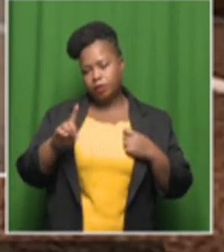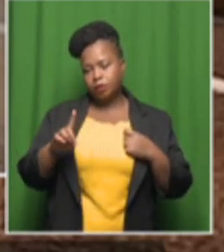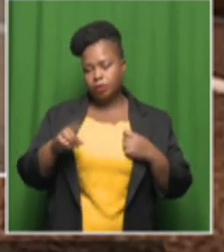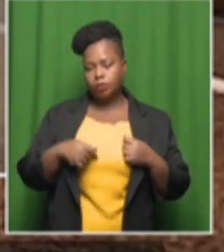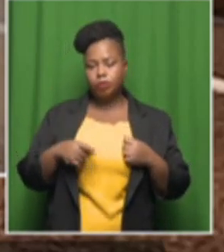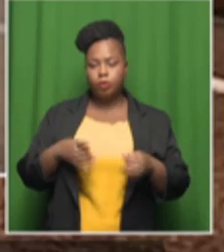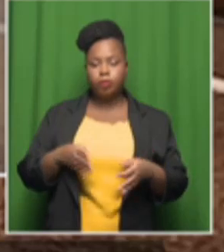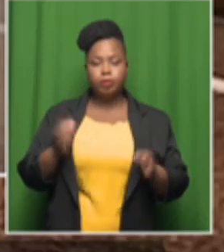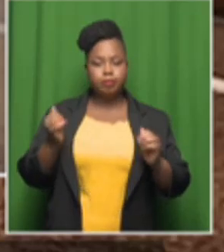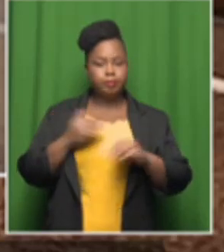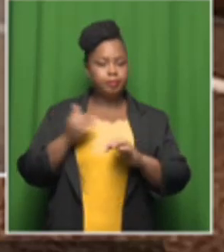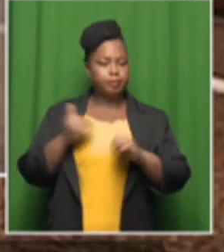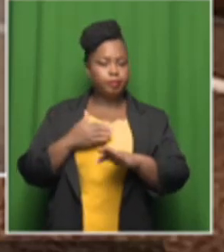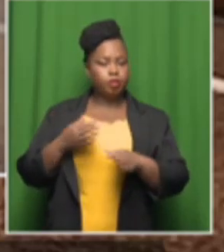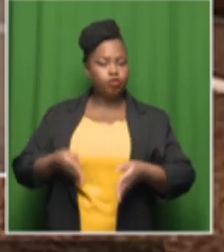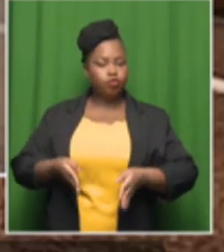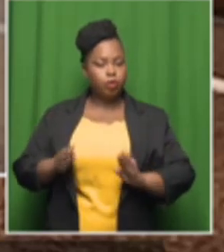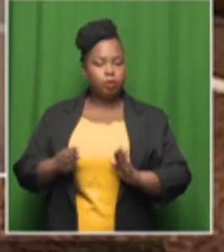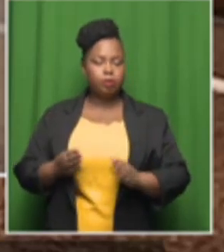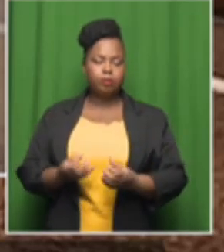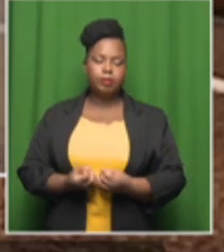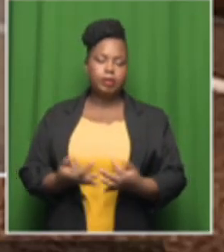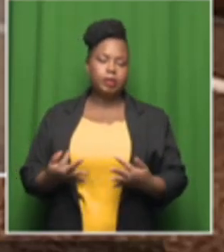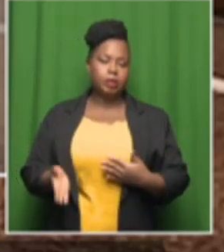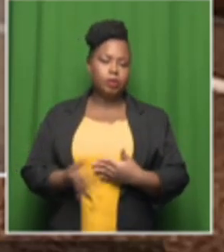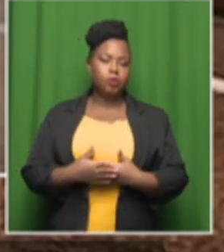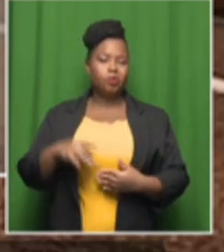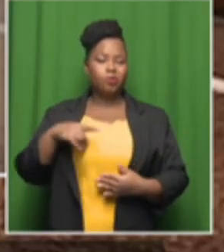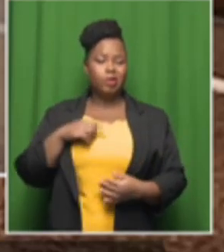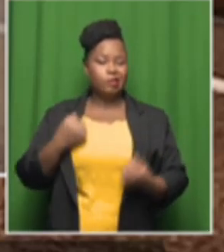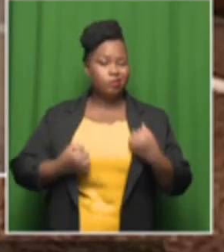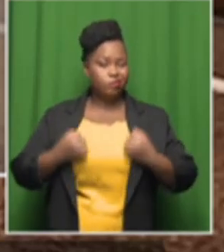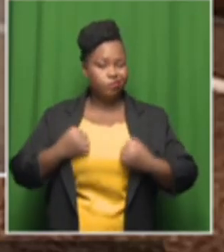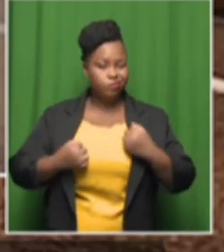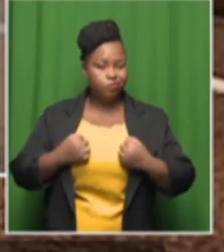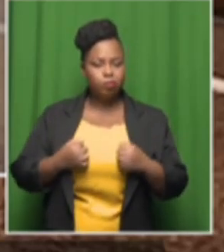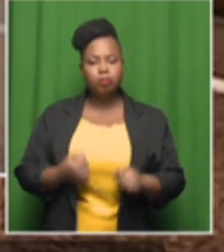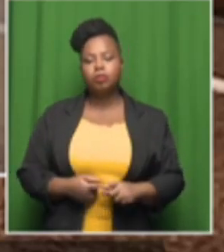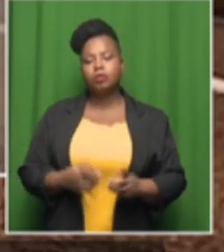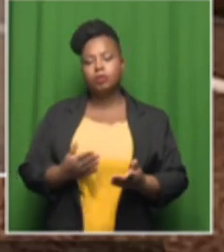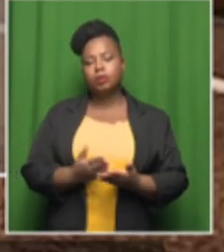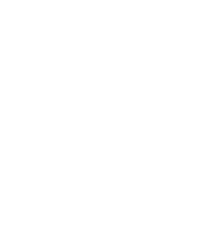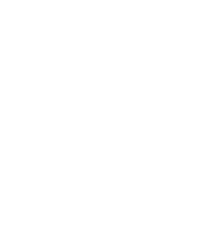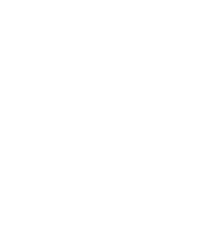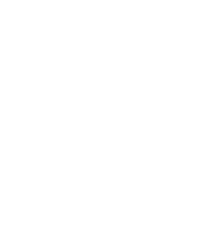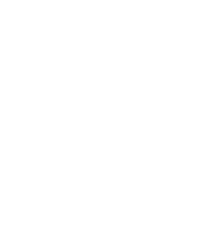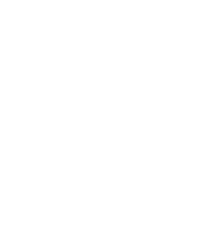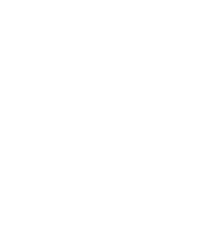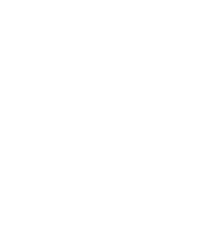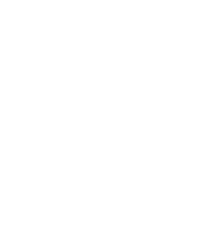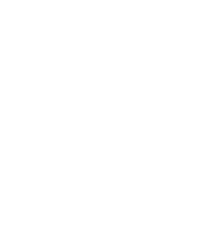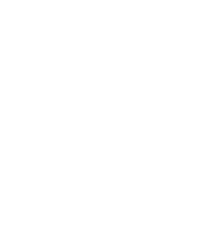highways and lots of local route closures. It's going to be a busy one. Going to have you diverting all over the show on Sunday.